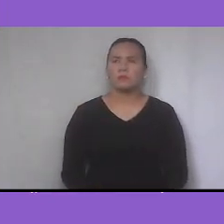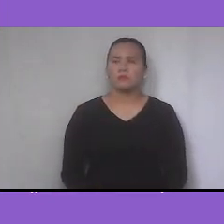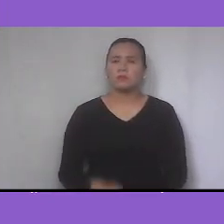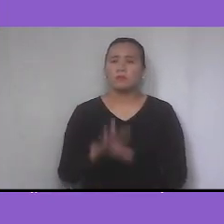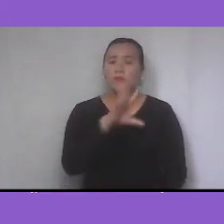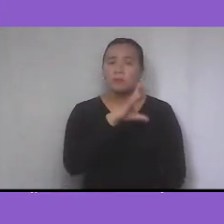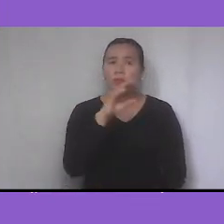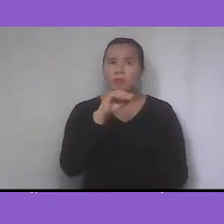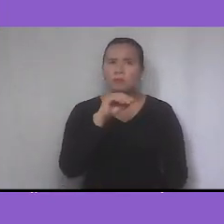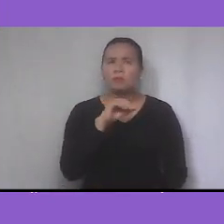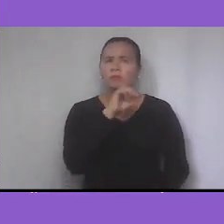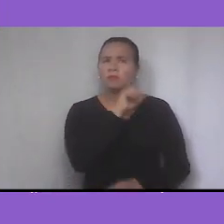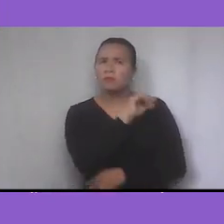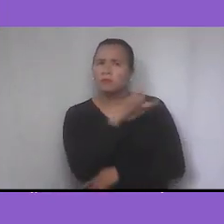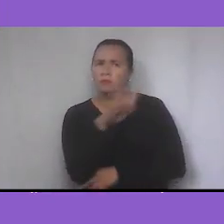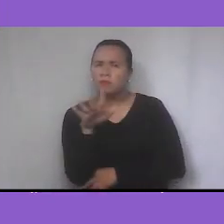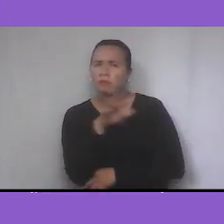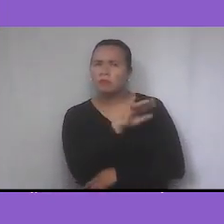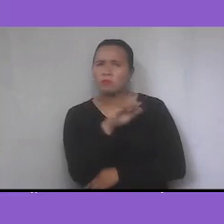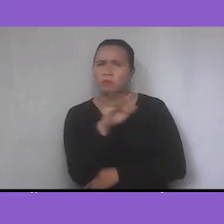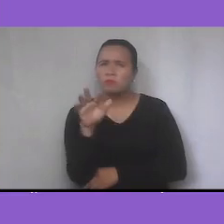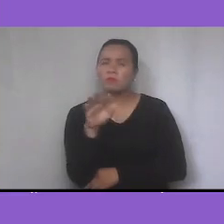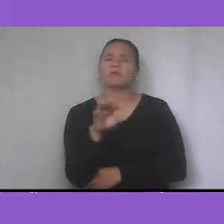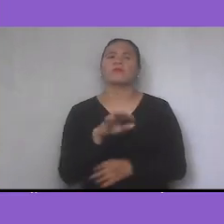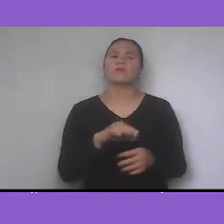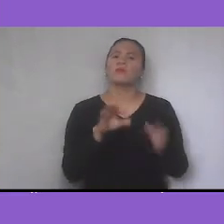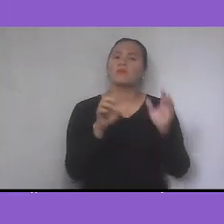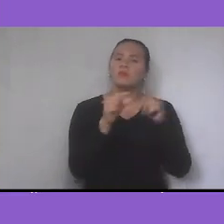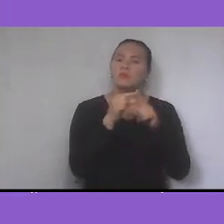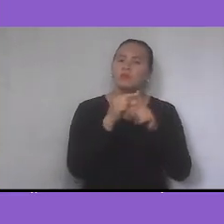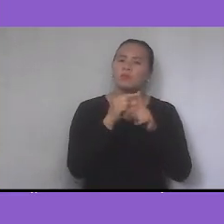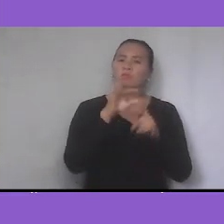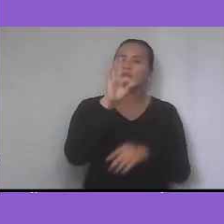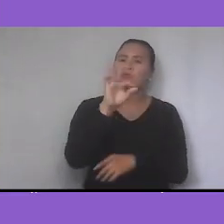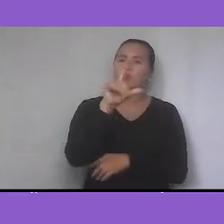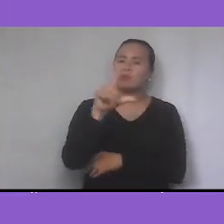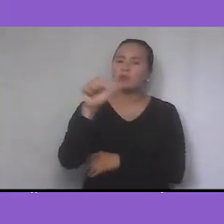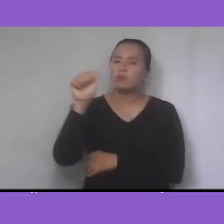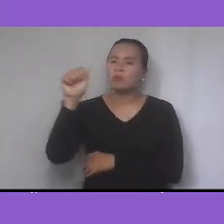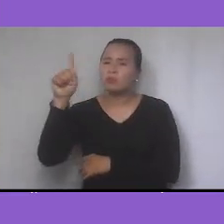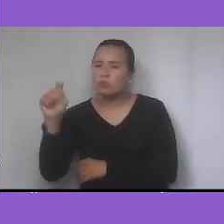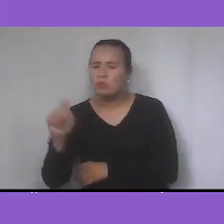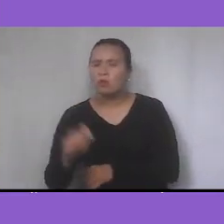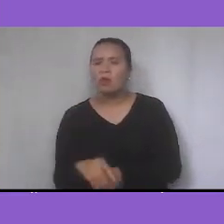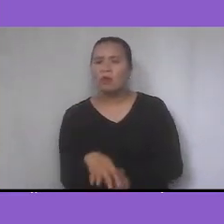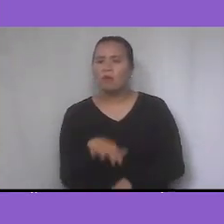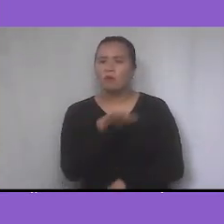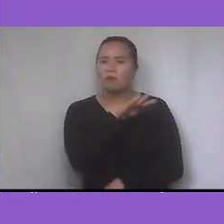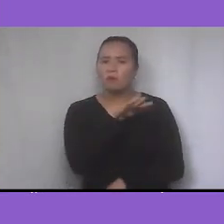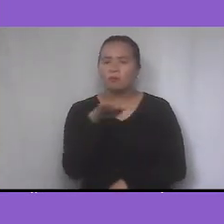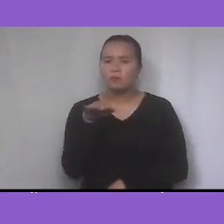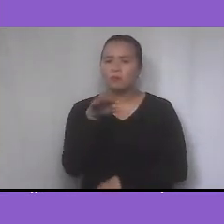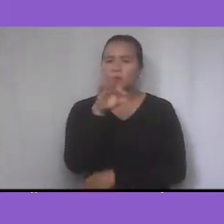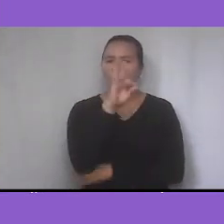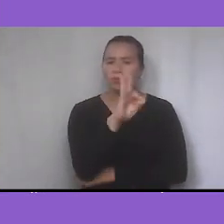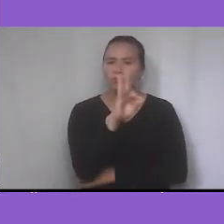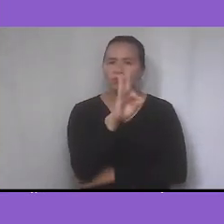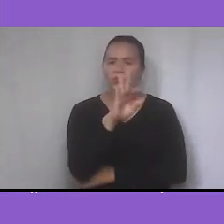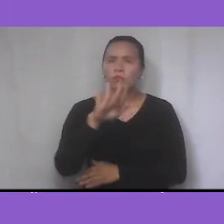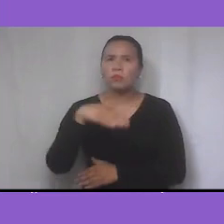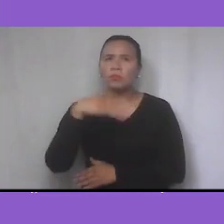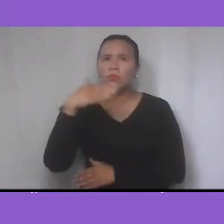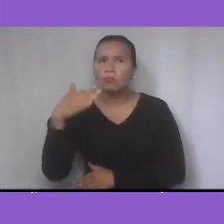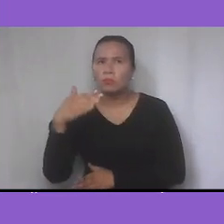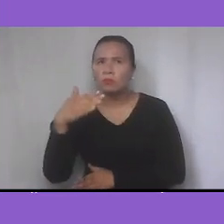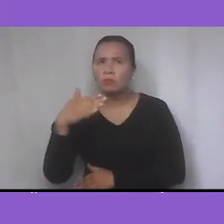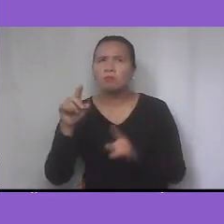flat. Flat. What's the first sound? That's the letter F. Flat. What's the next sound? That's